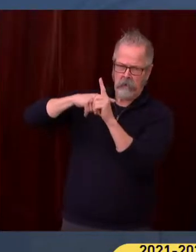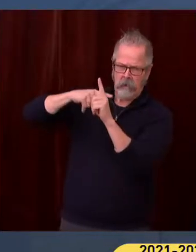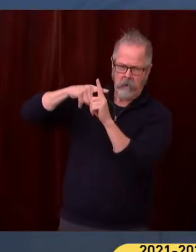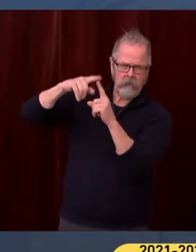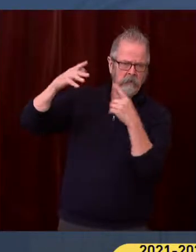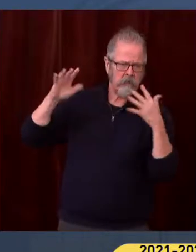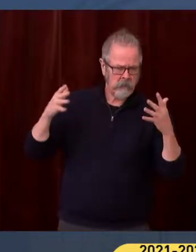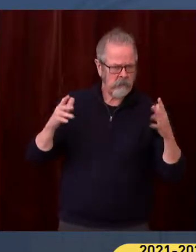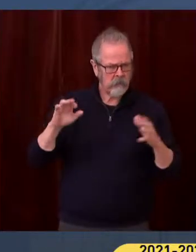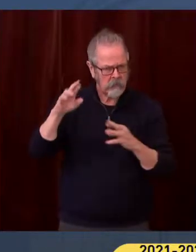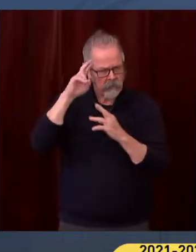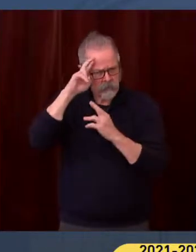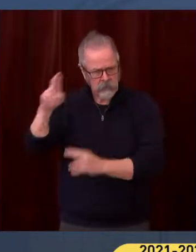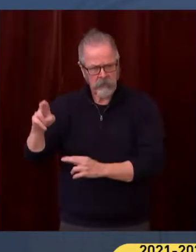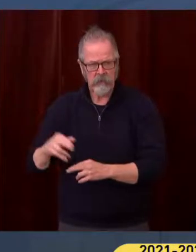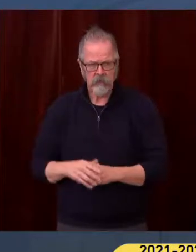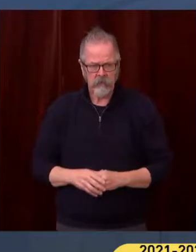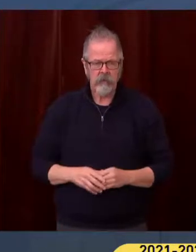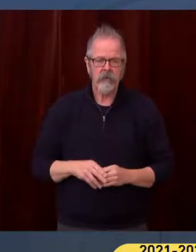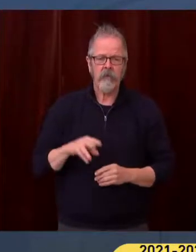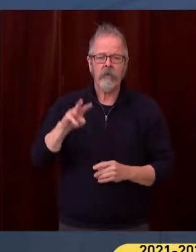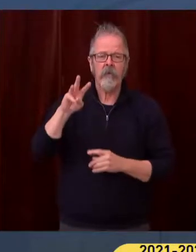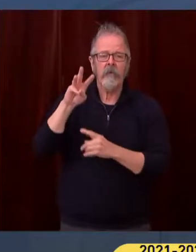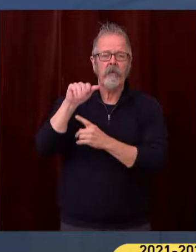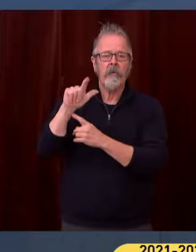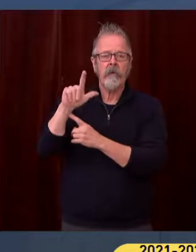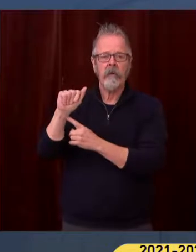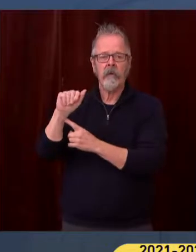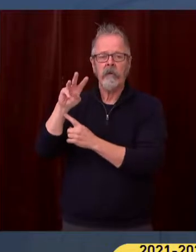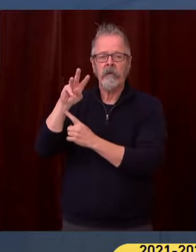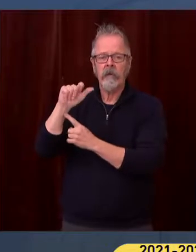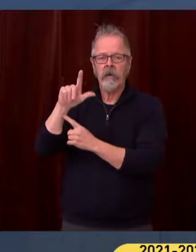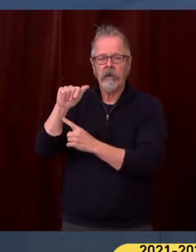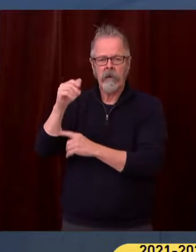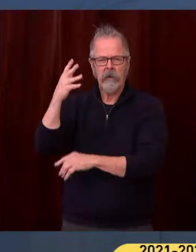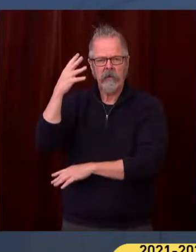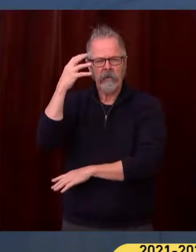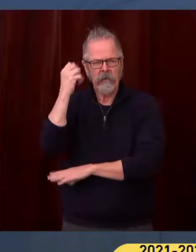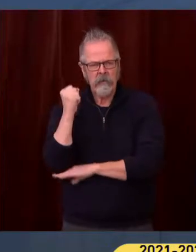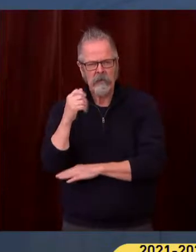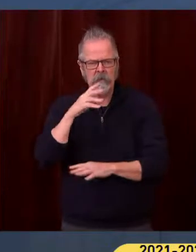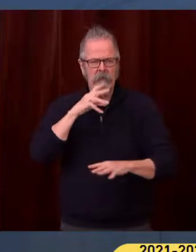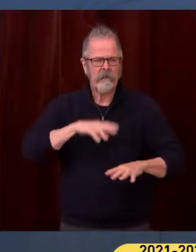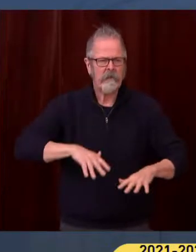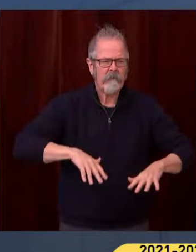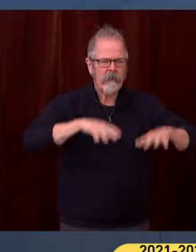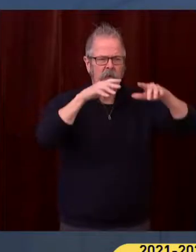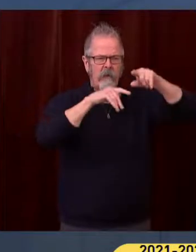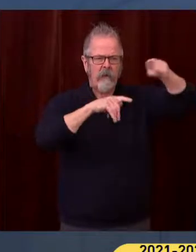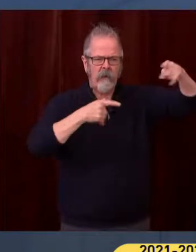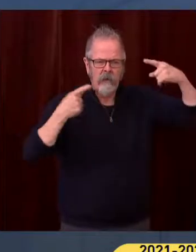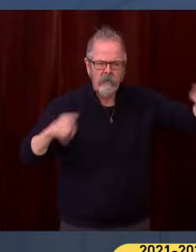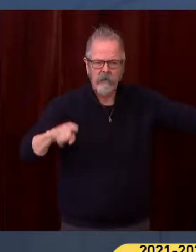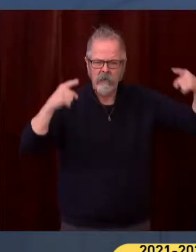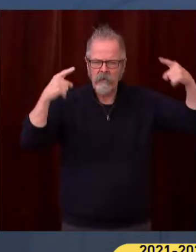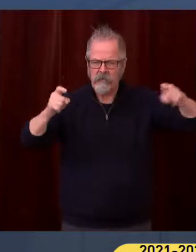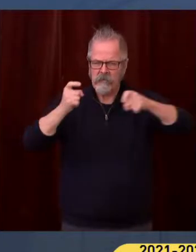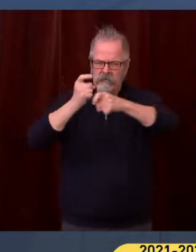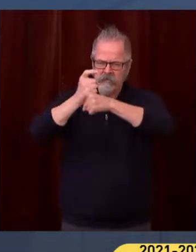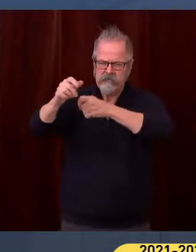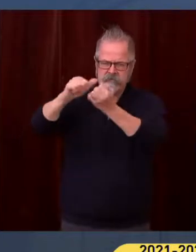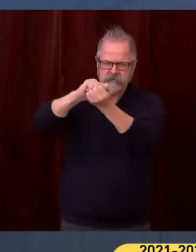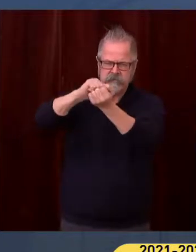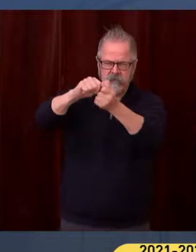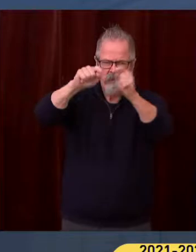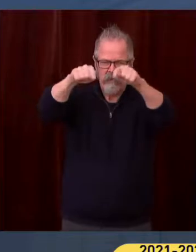I saw last year. Along our coast, our economies are being impacted both by rising sea levels where we're having